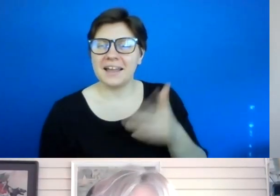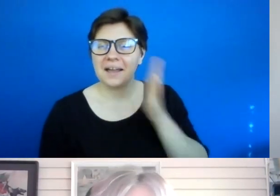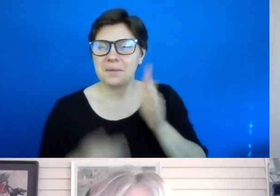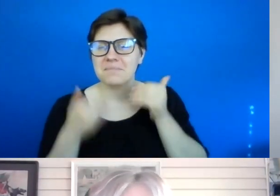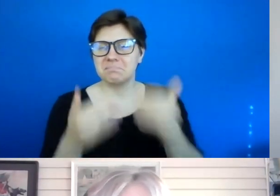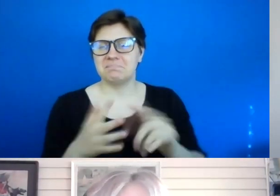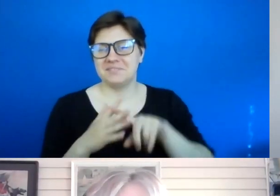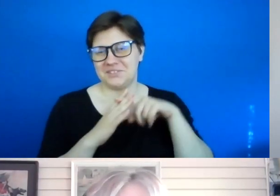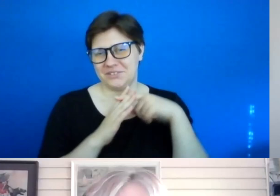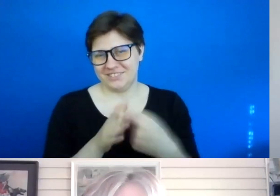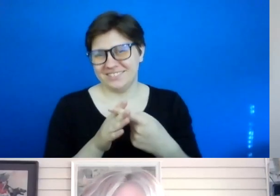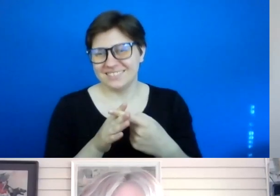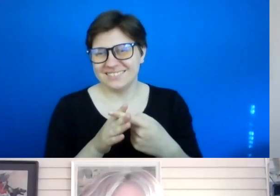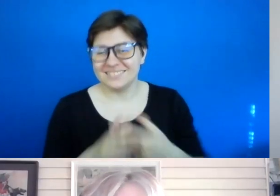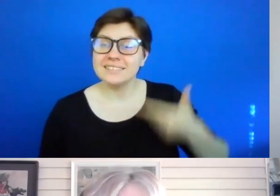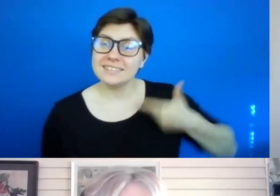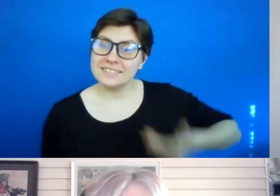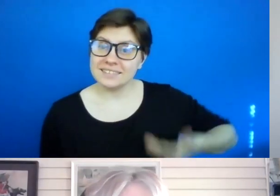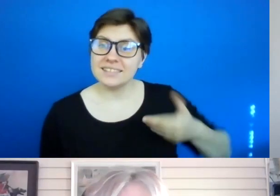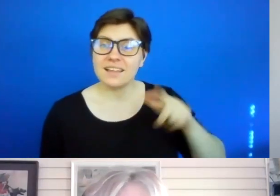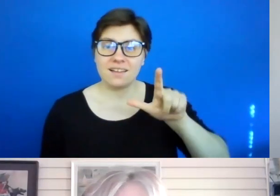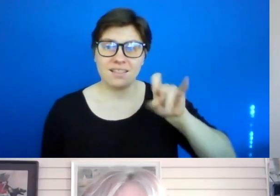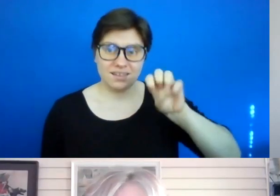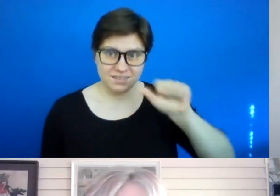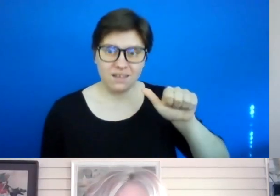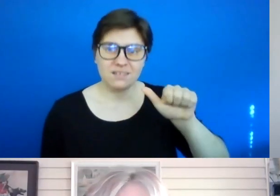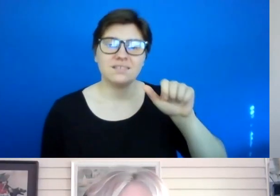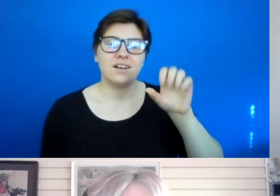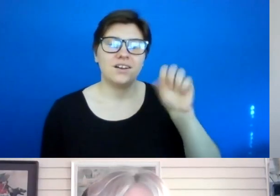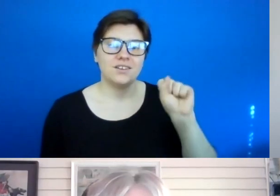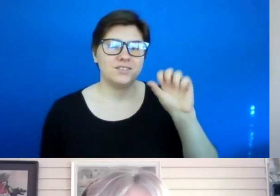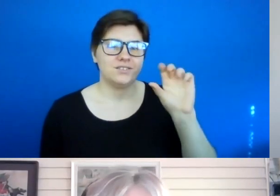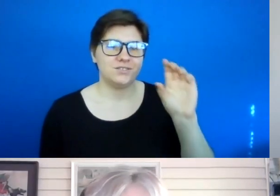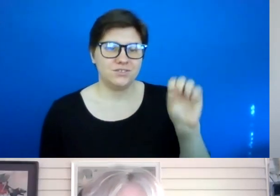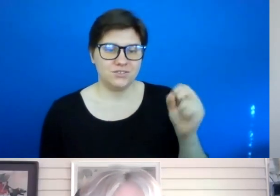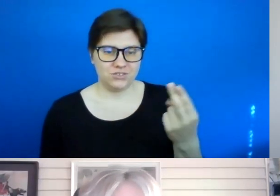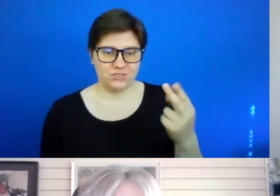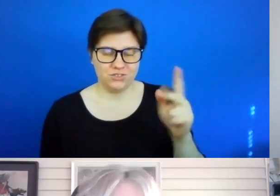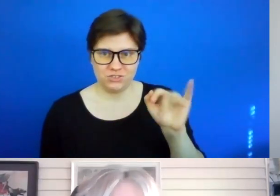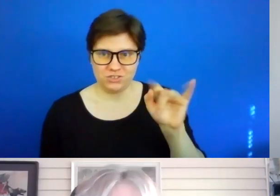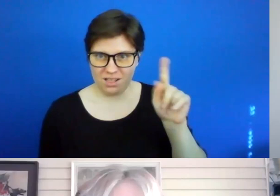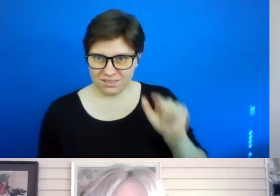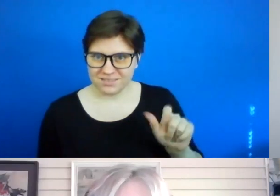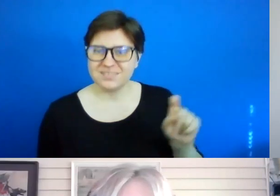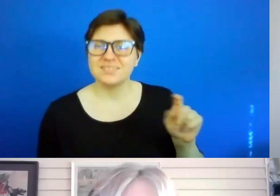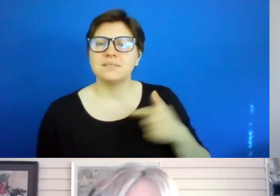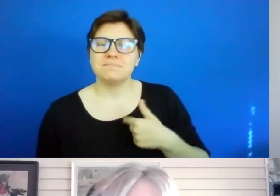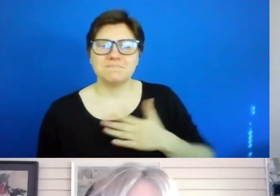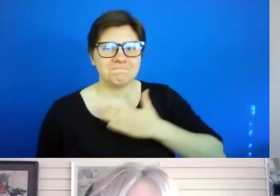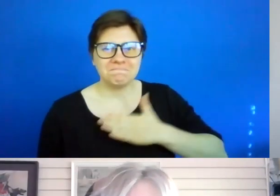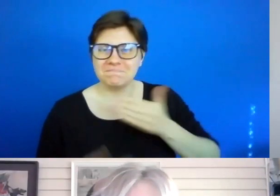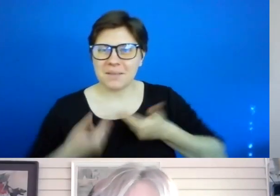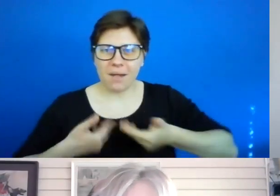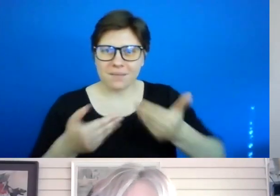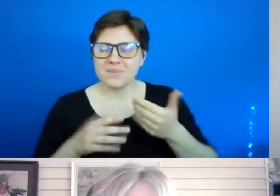program started. My name is Lisa Schiltz, and I am delighted to welcome you on behalf of the Murphy Institute for